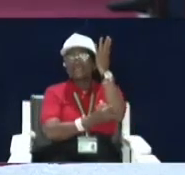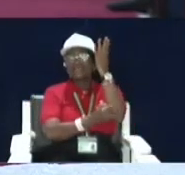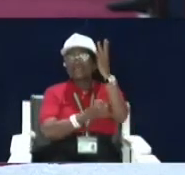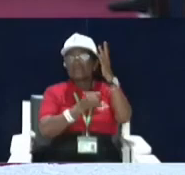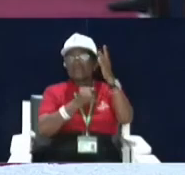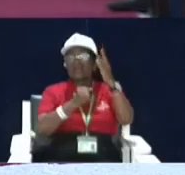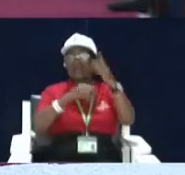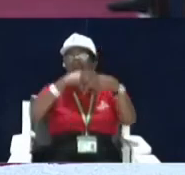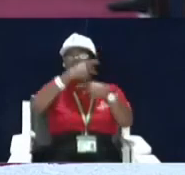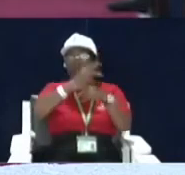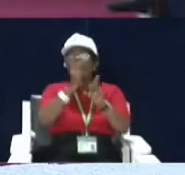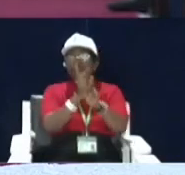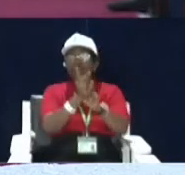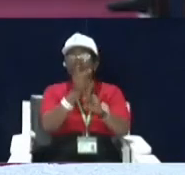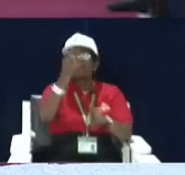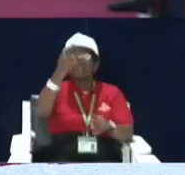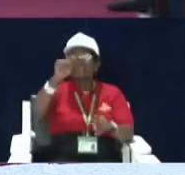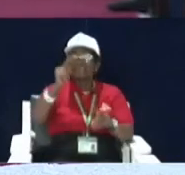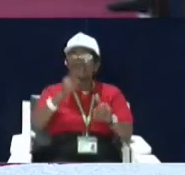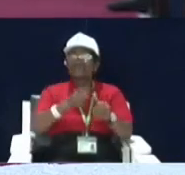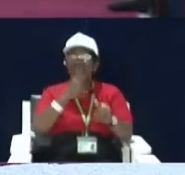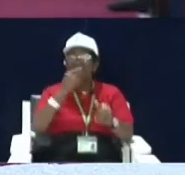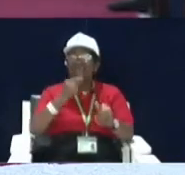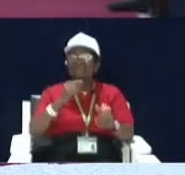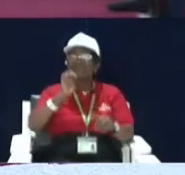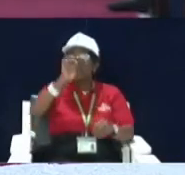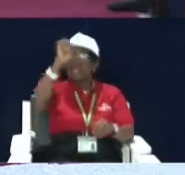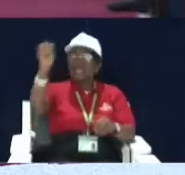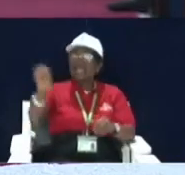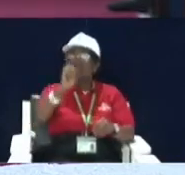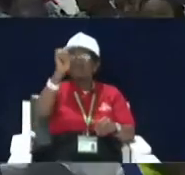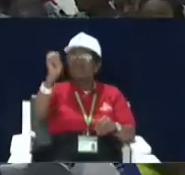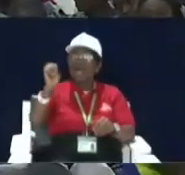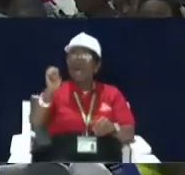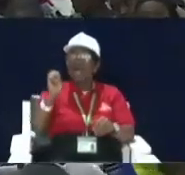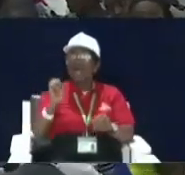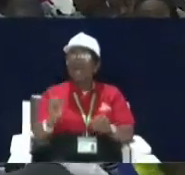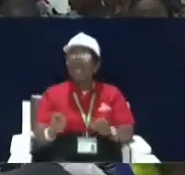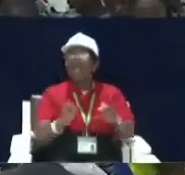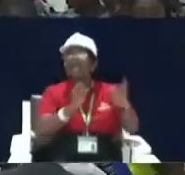produced the first ever set of twins.